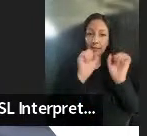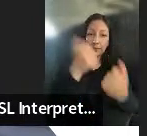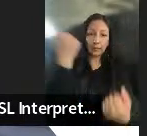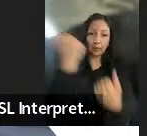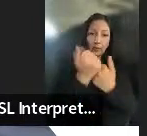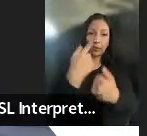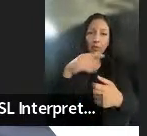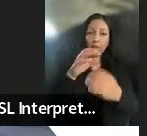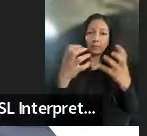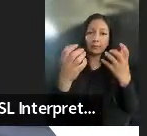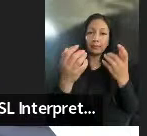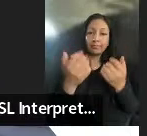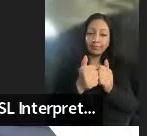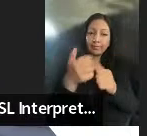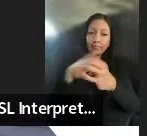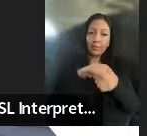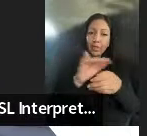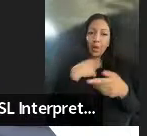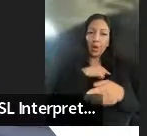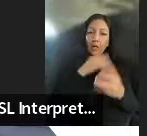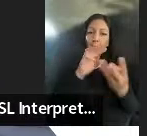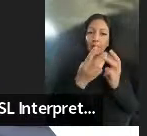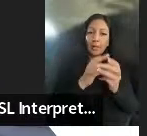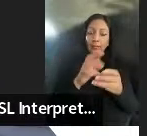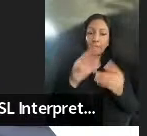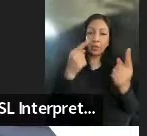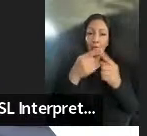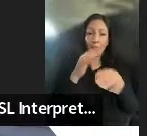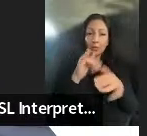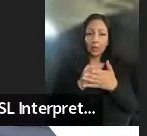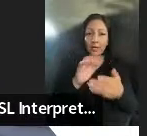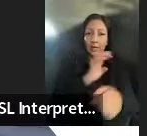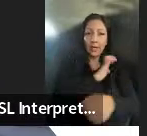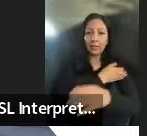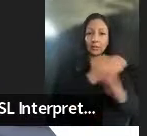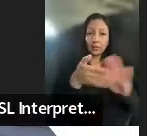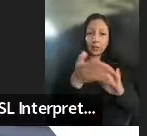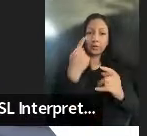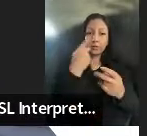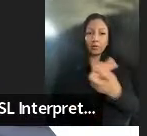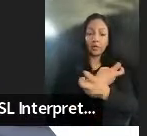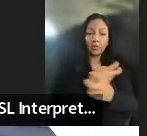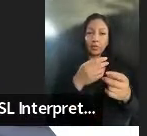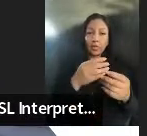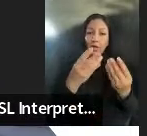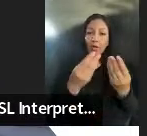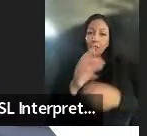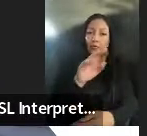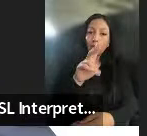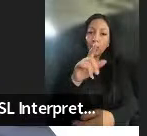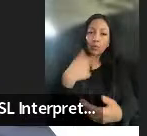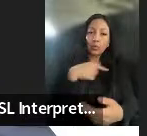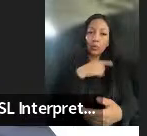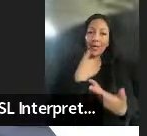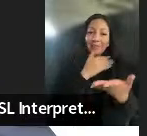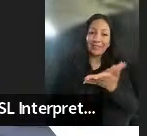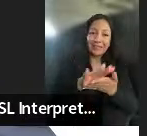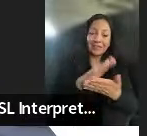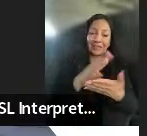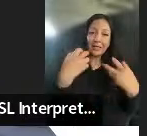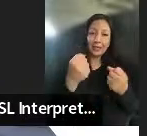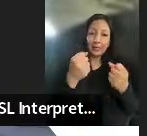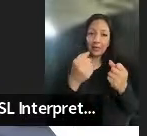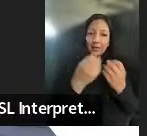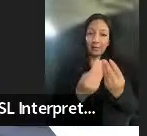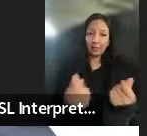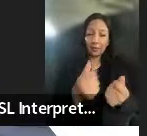climate goals, weaning our energy production off of fossil fuels, and getting us to a point where we have clean, healthy, renewable,